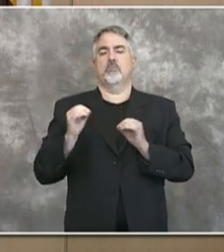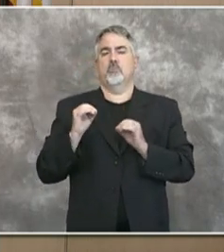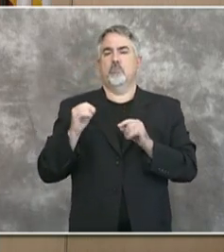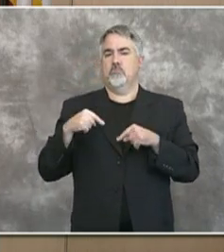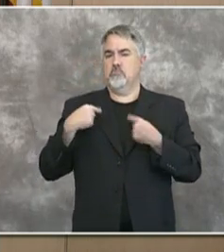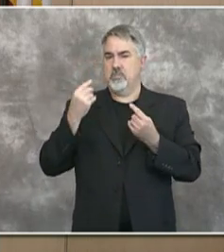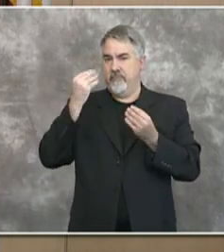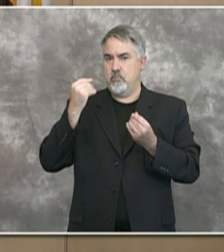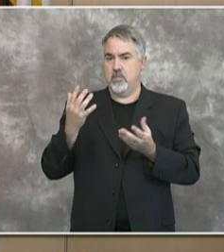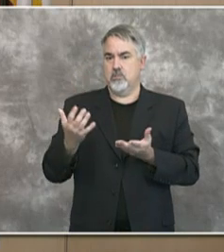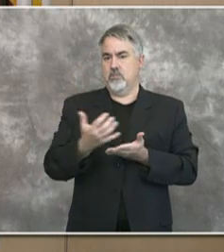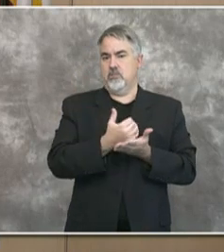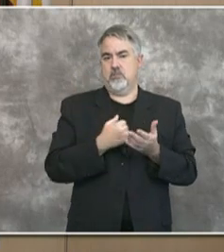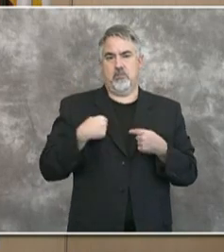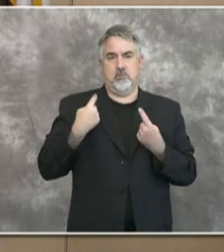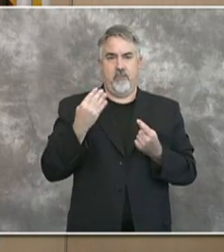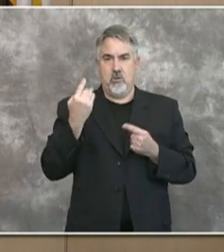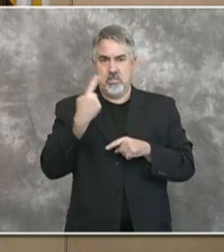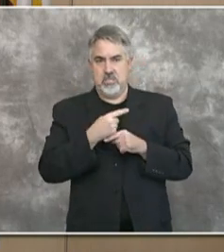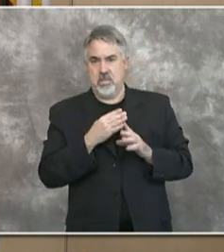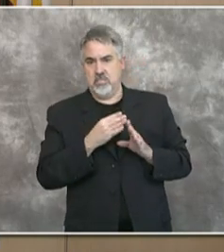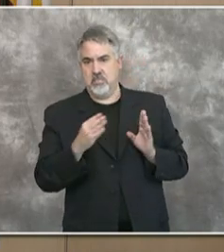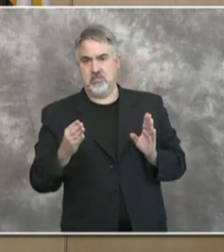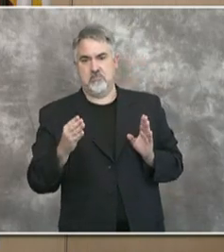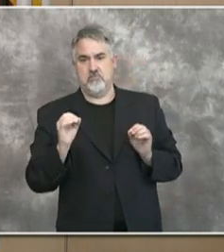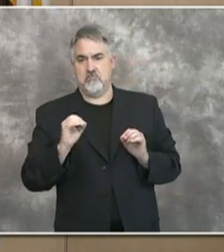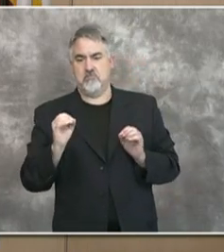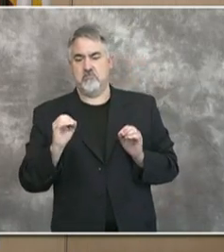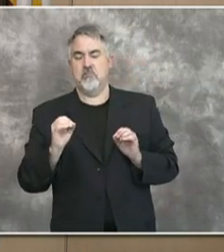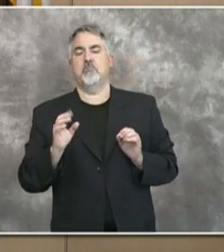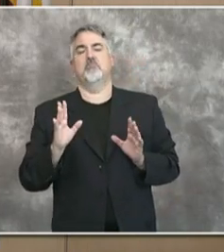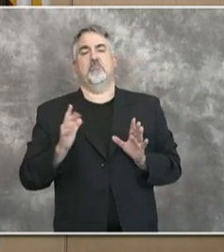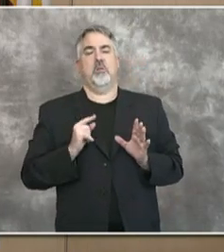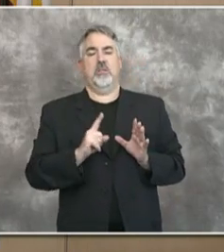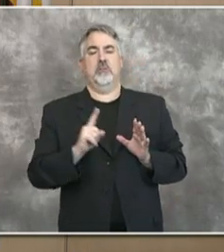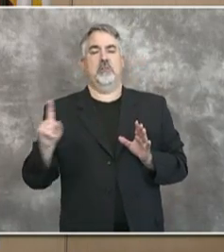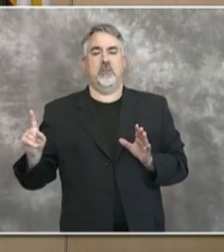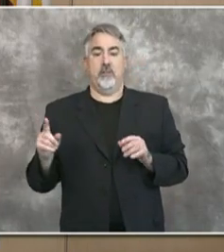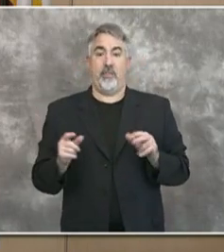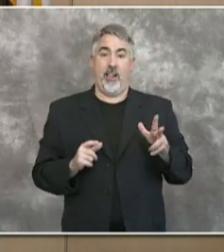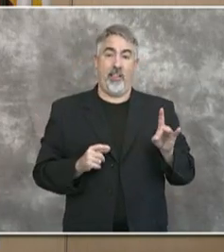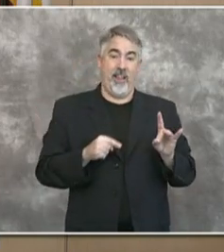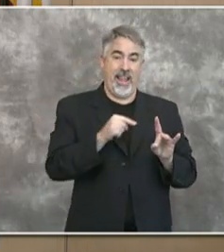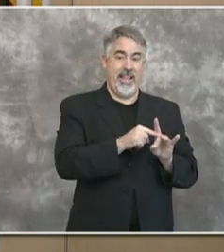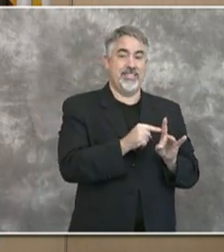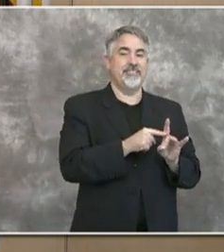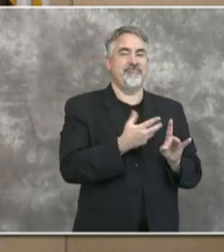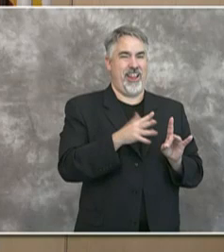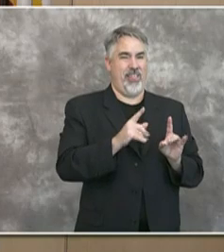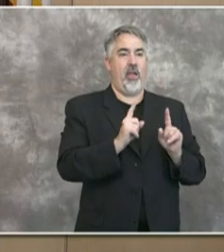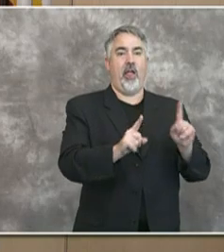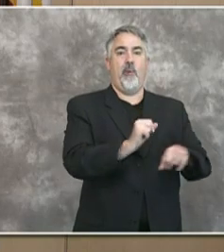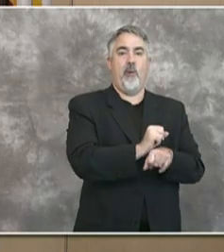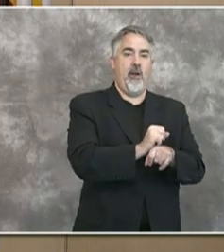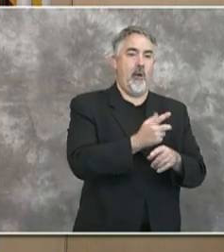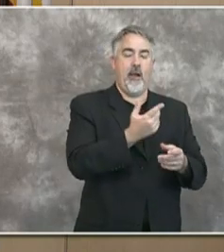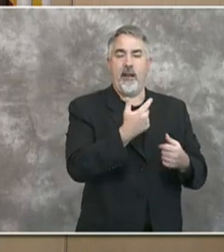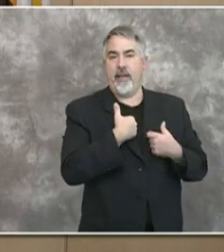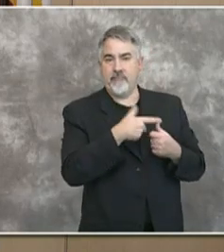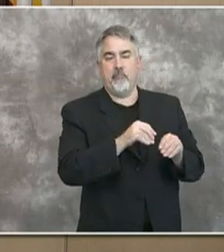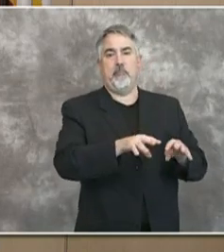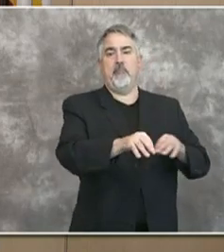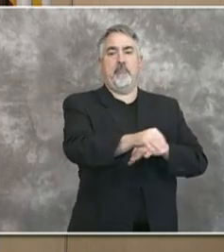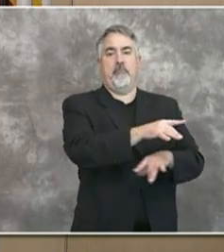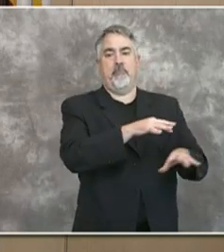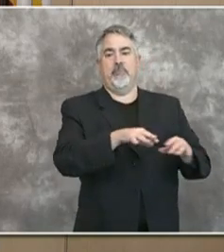These numbers, in the total number of 38 confirmed active outbreaks, includes 25 active outbreaks in congregate